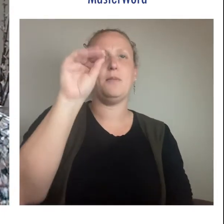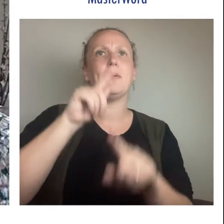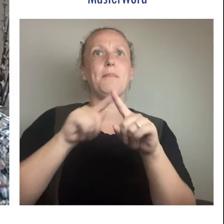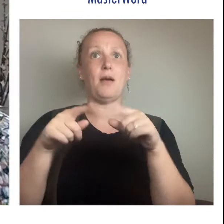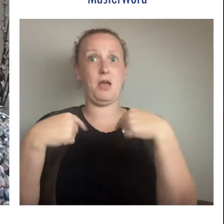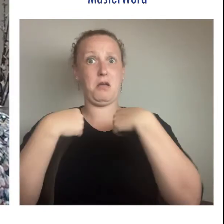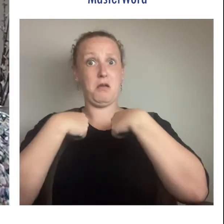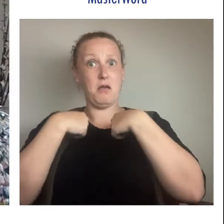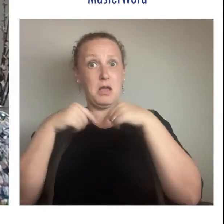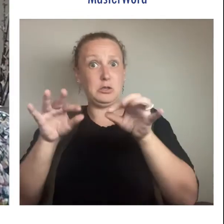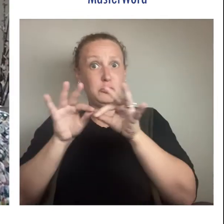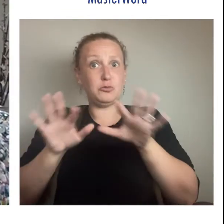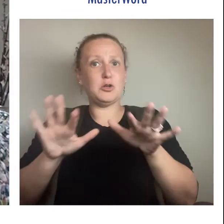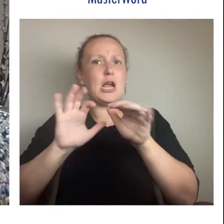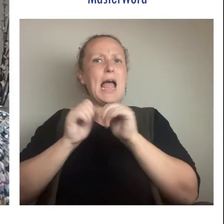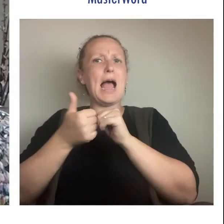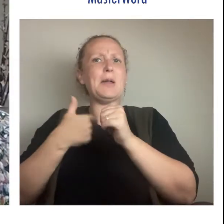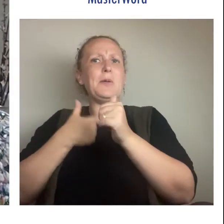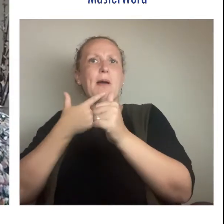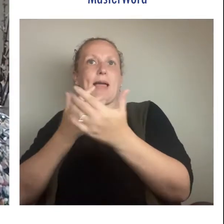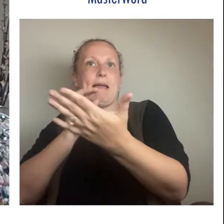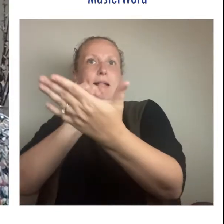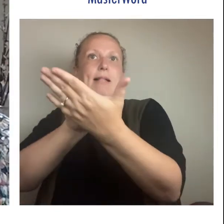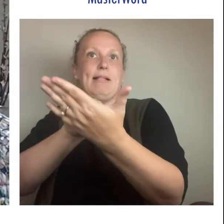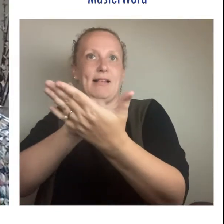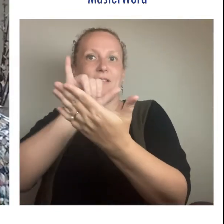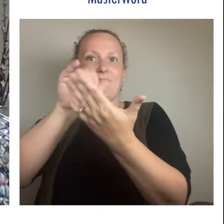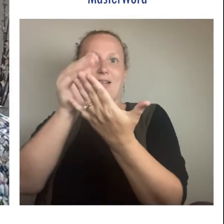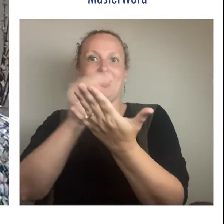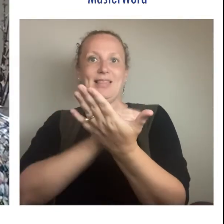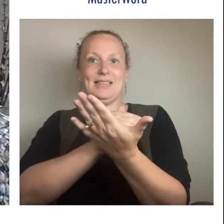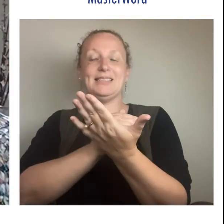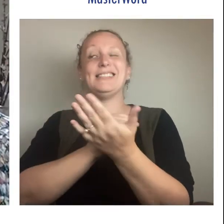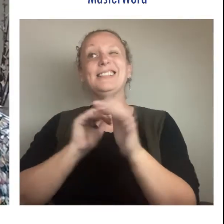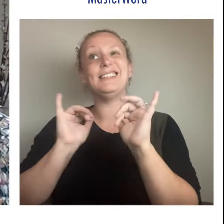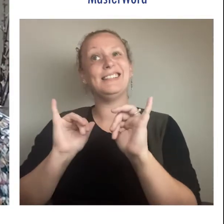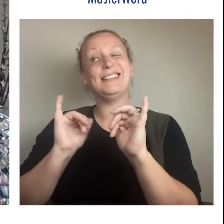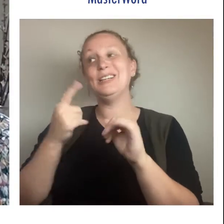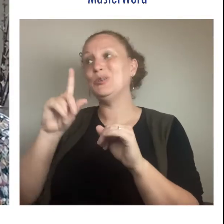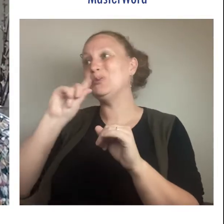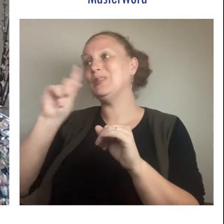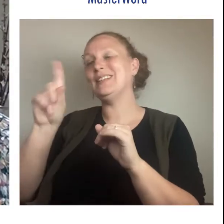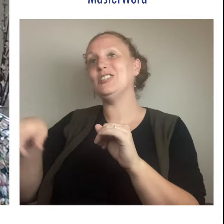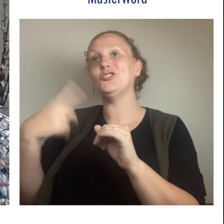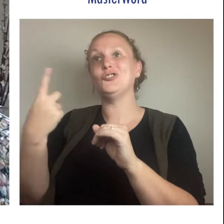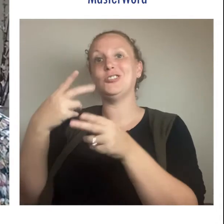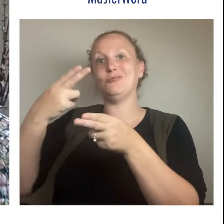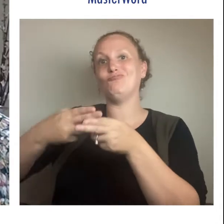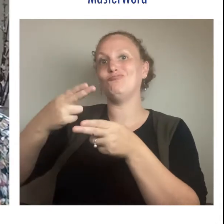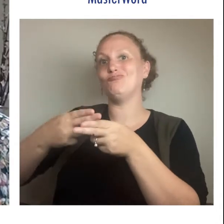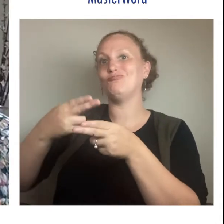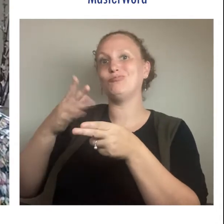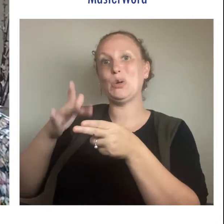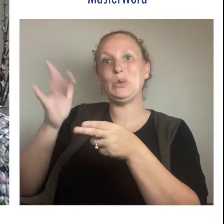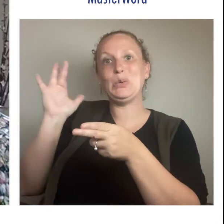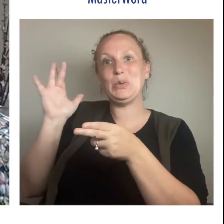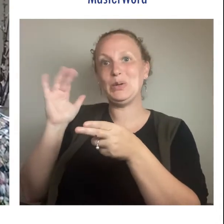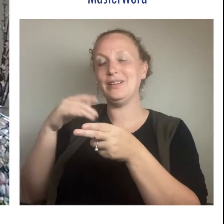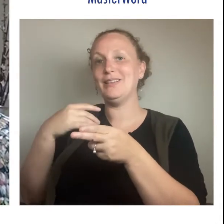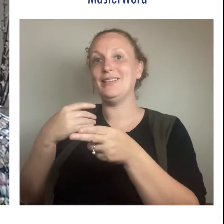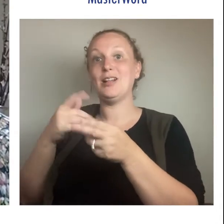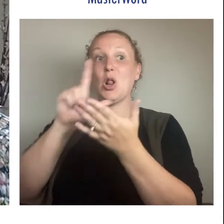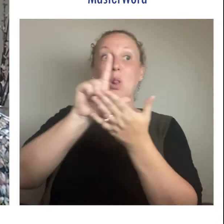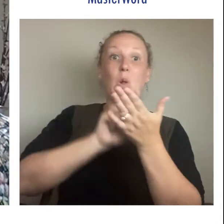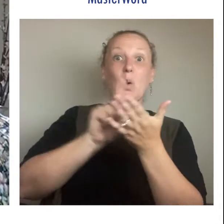it on that list? It's really word of mouth, I'd say. The lawyers speak to each other. It's reputation